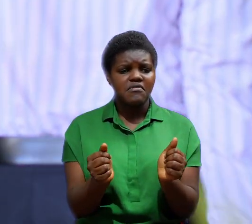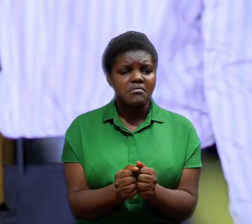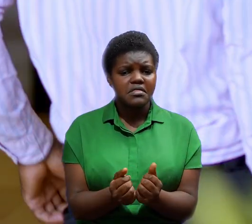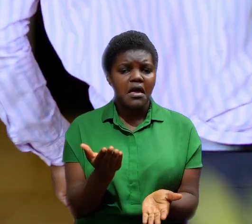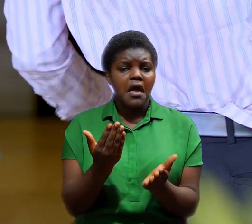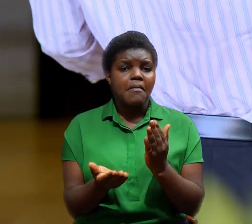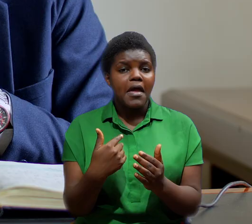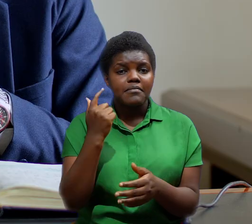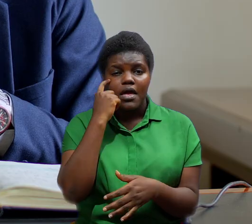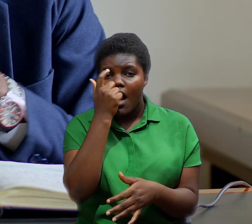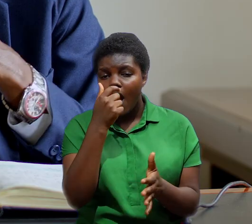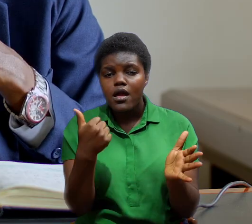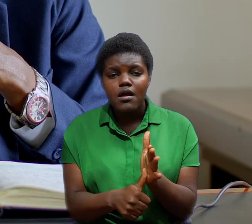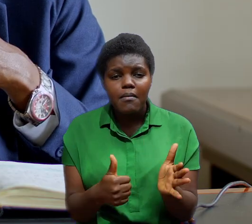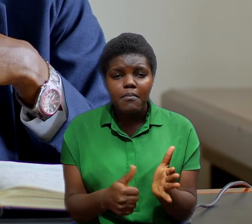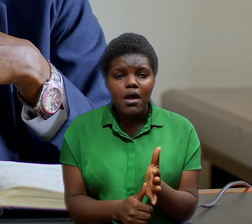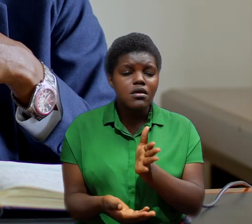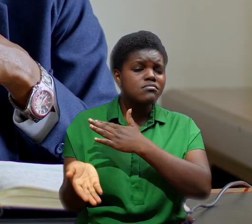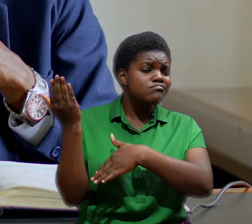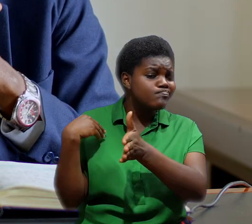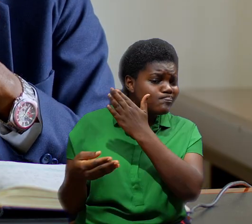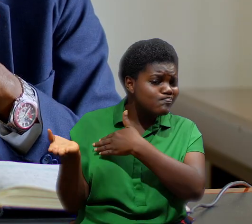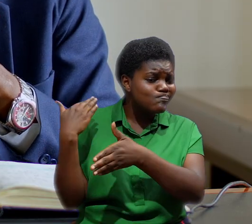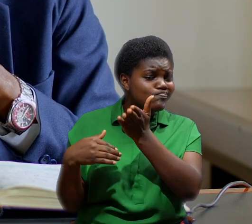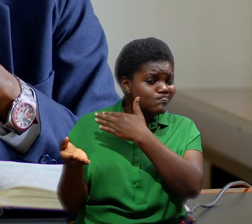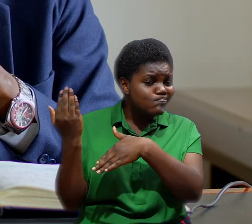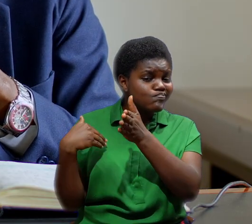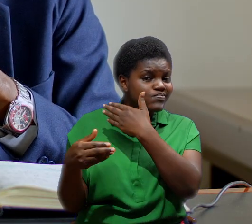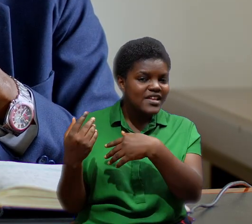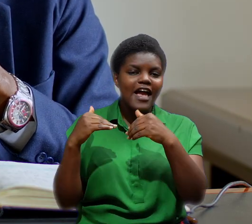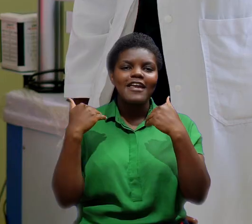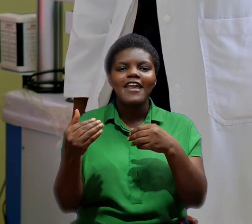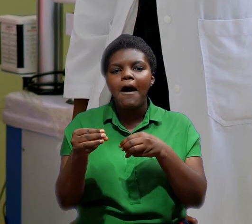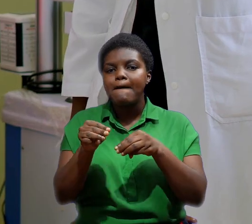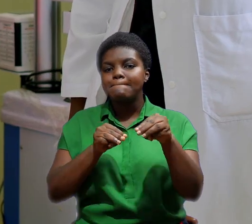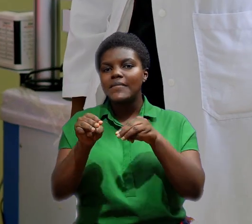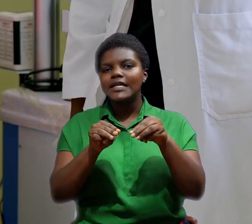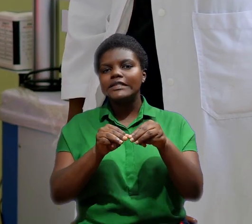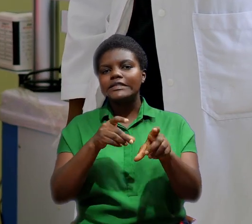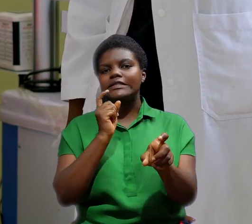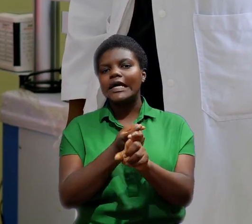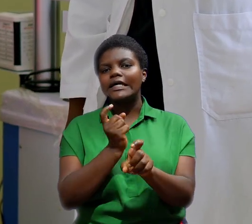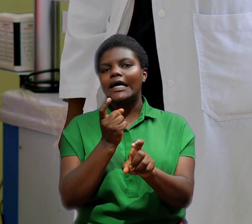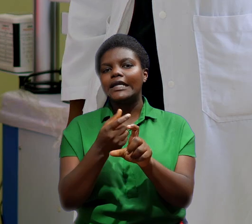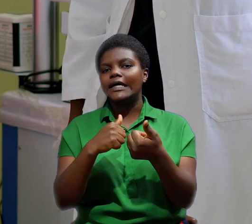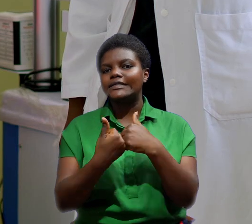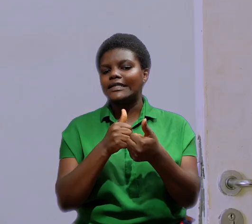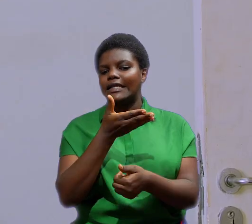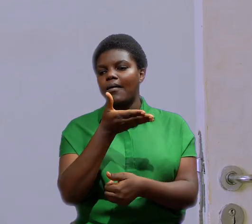conditions, and you find that managing them becomes a bit of a challenge. And it's where we put emphasis